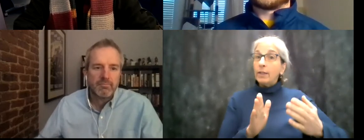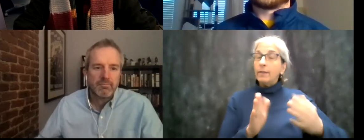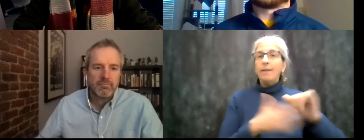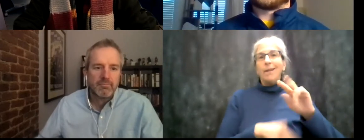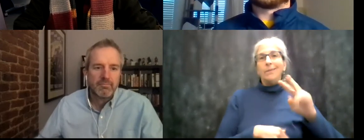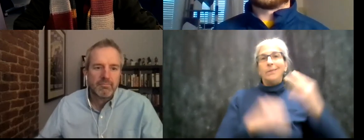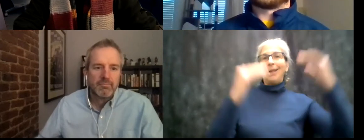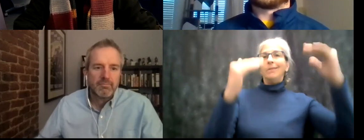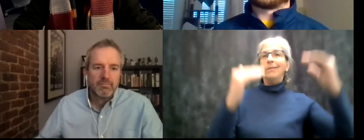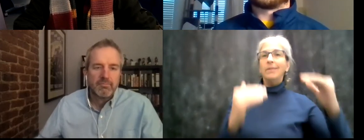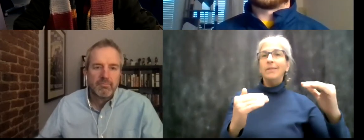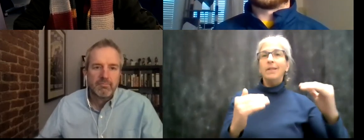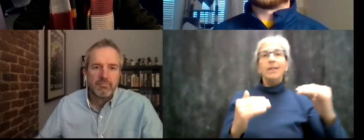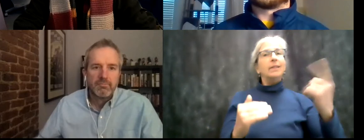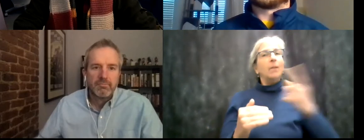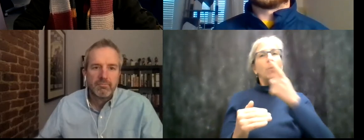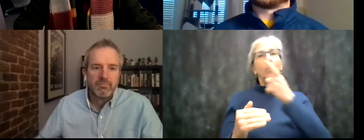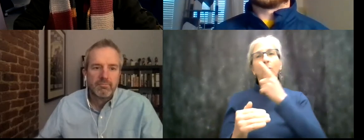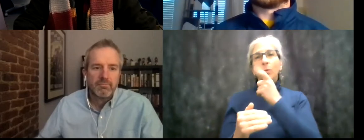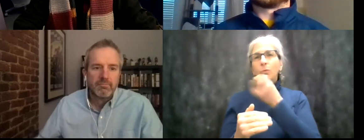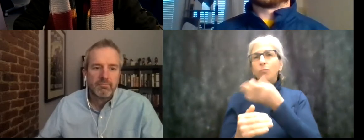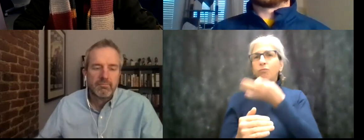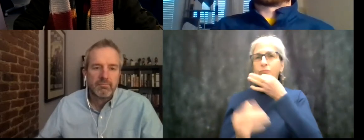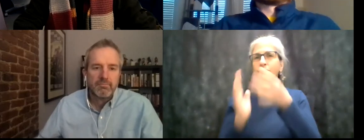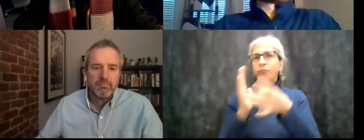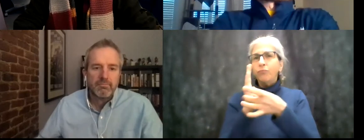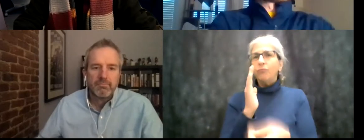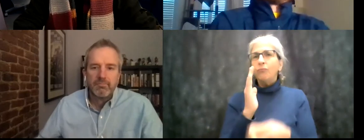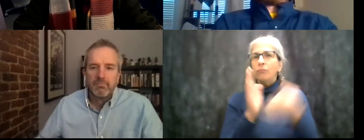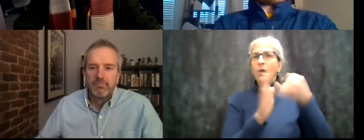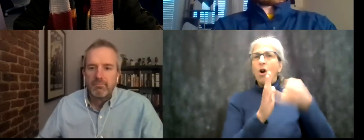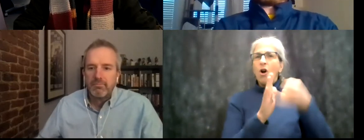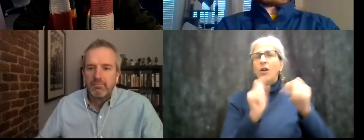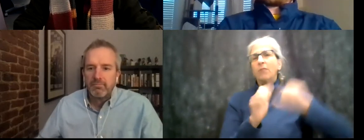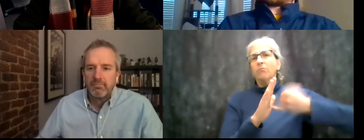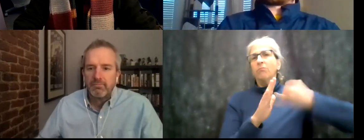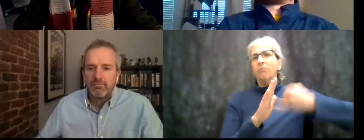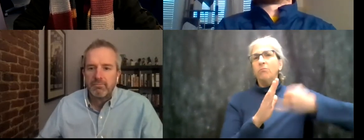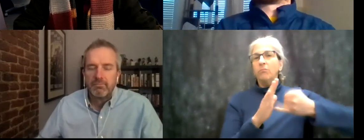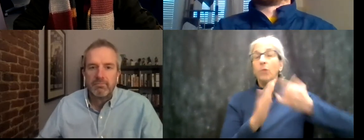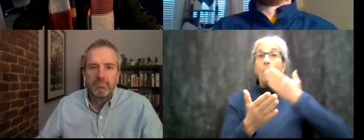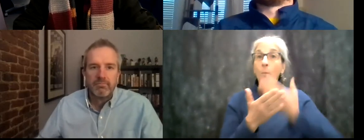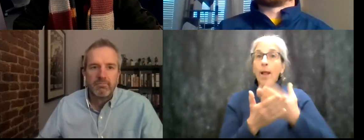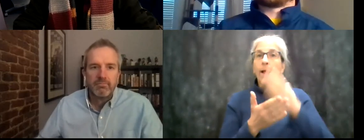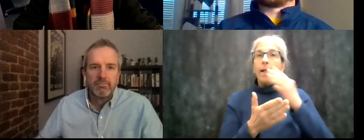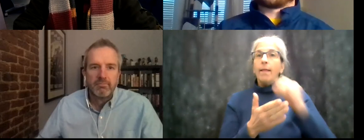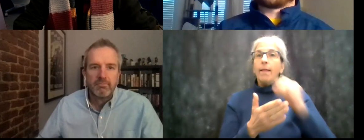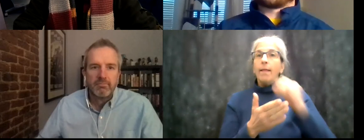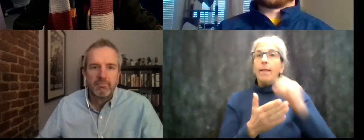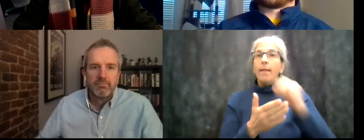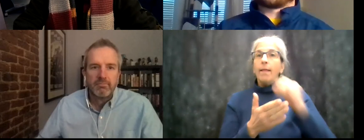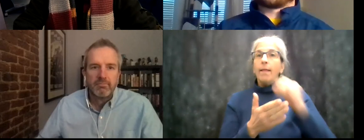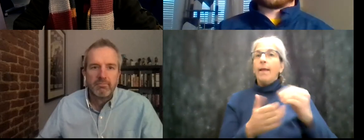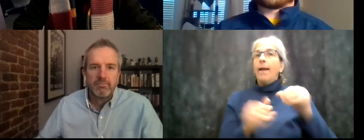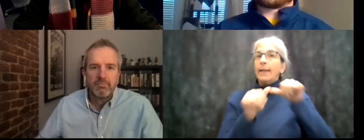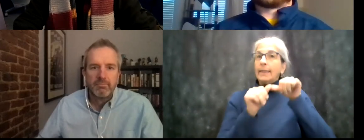know, you're finding somebody who's very good at art and can output it and get it done consistently is great. Mm-hmm. They